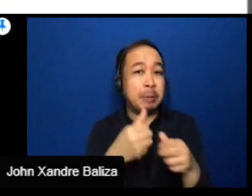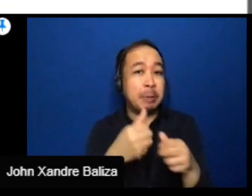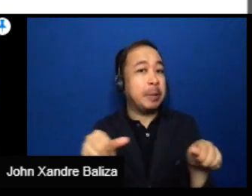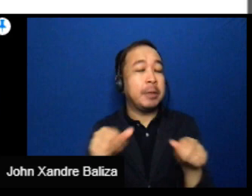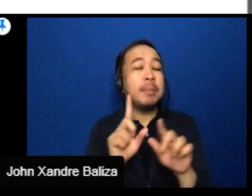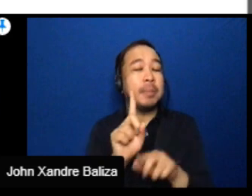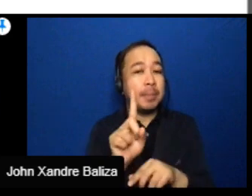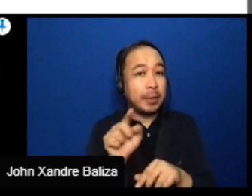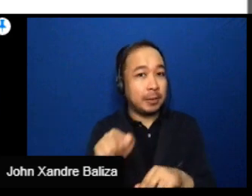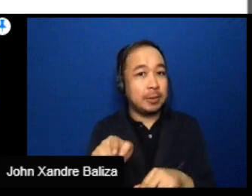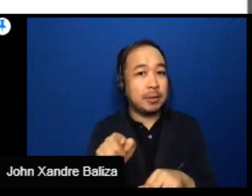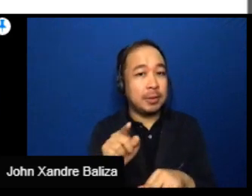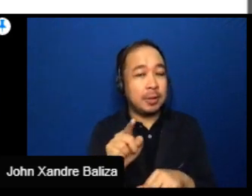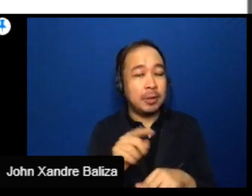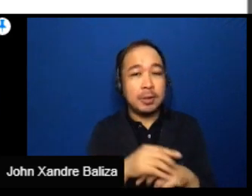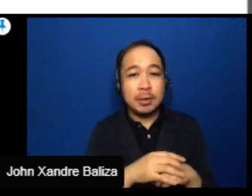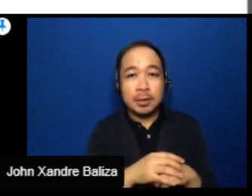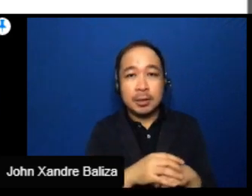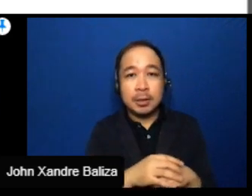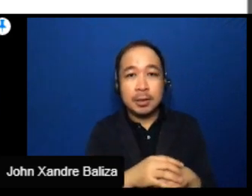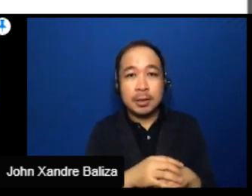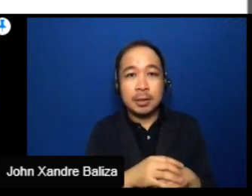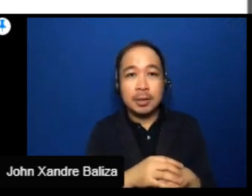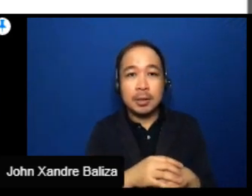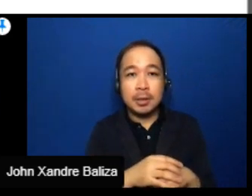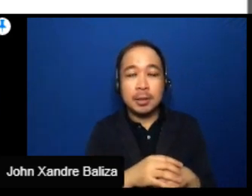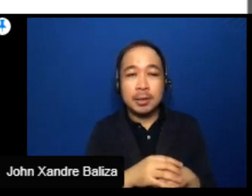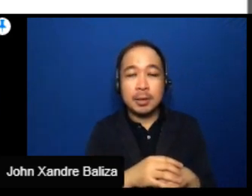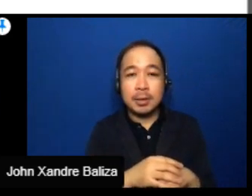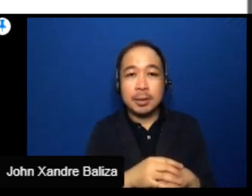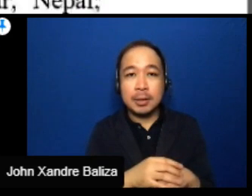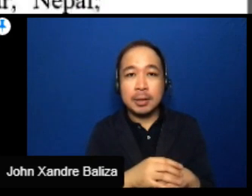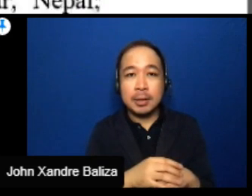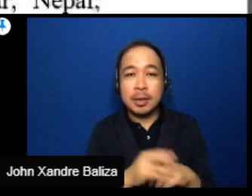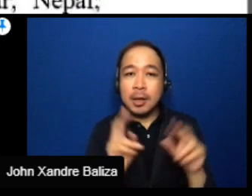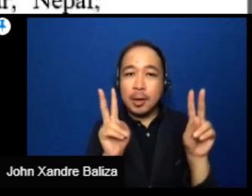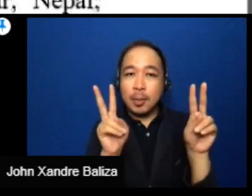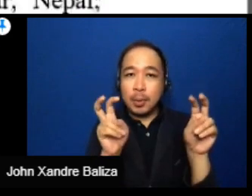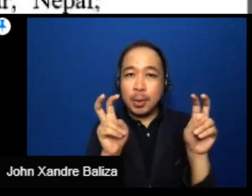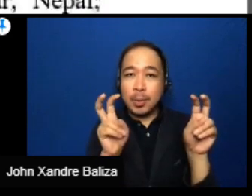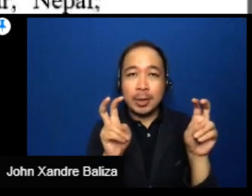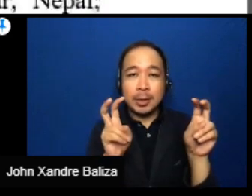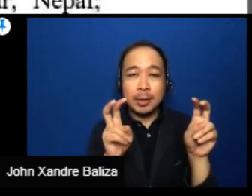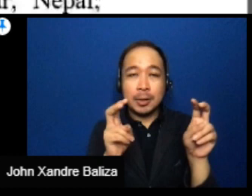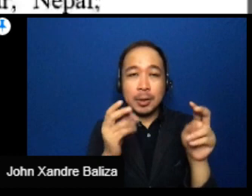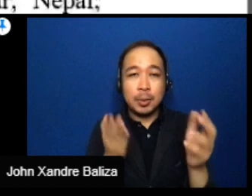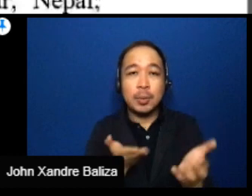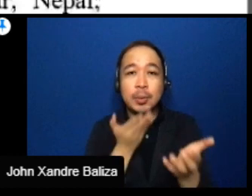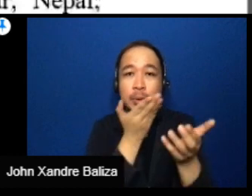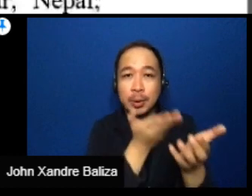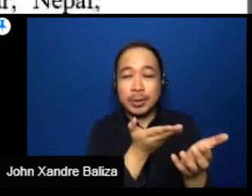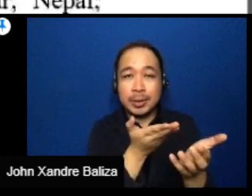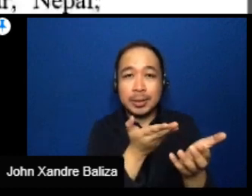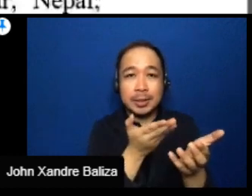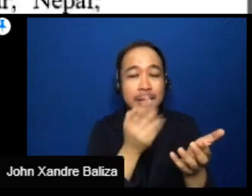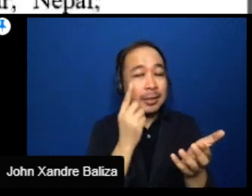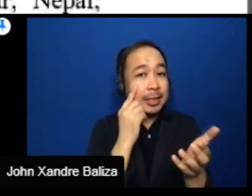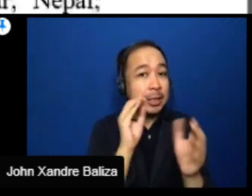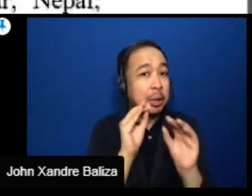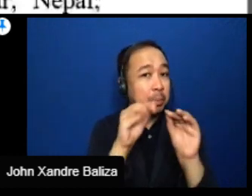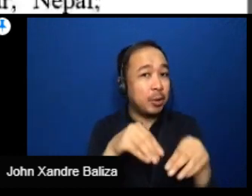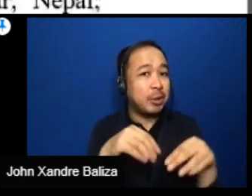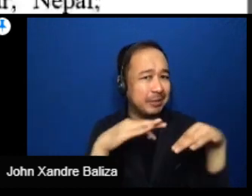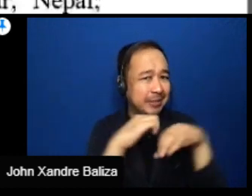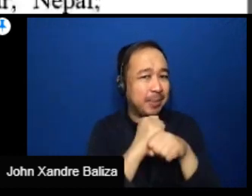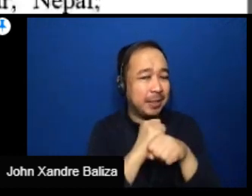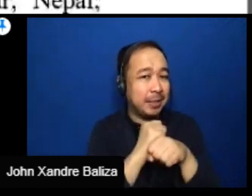the action part. I mean, the matter brought to the attention of the committee is not the place to put the summary because